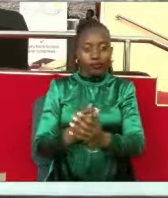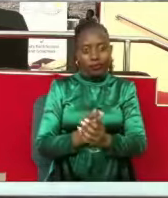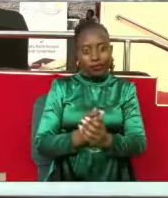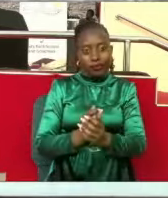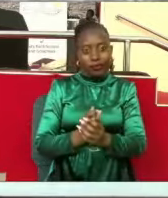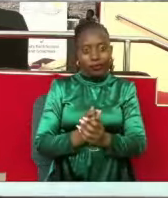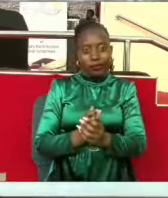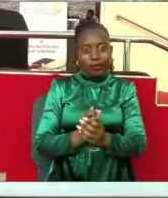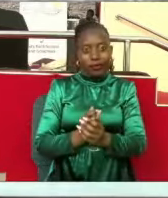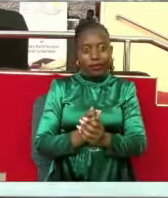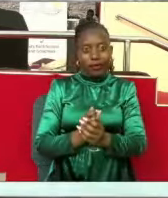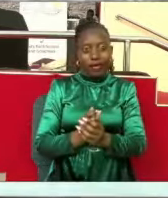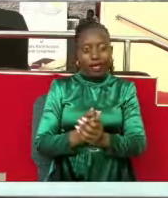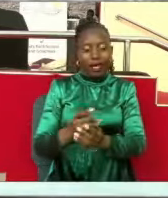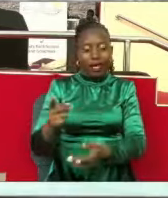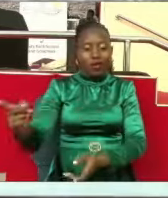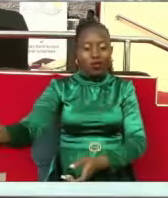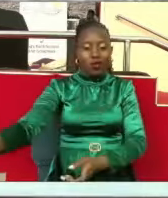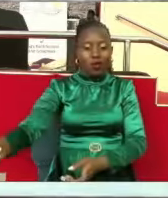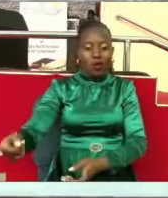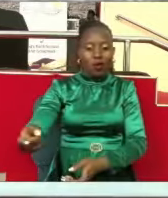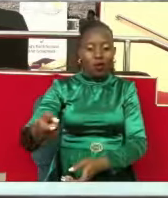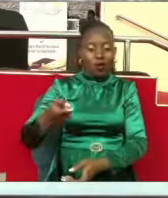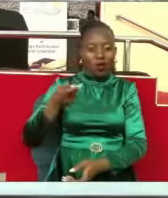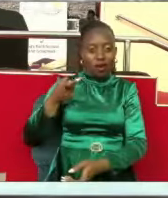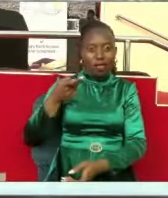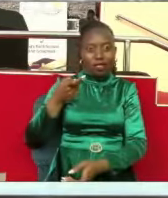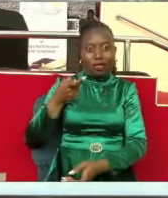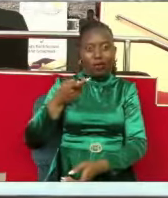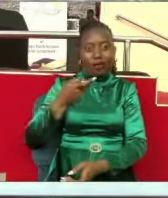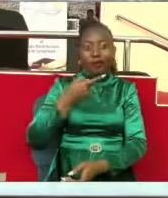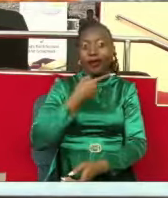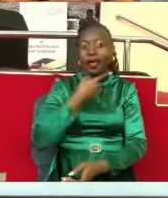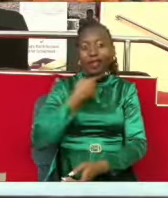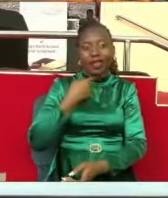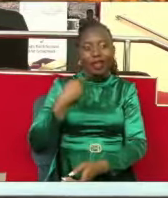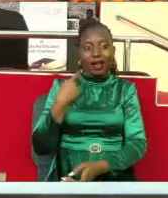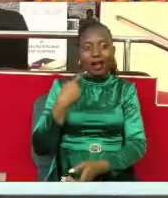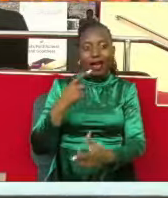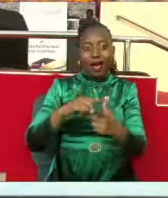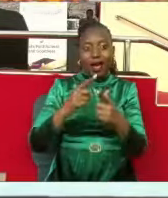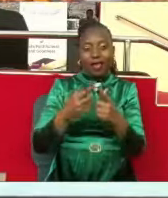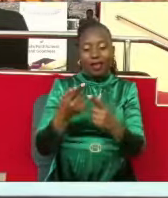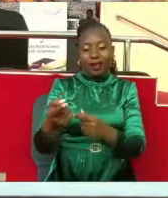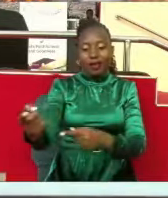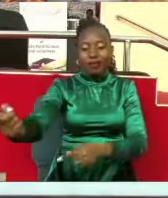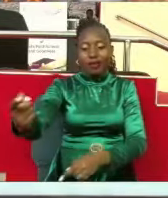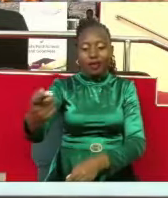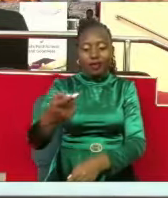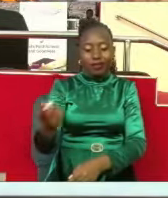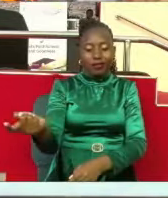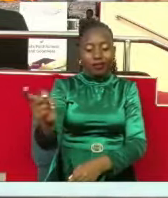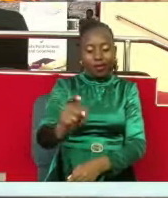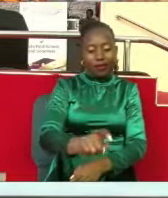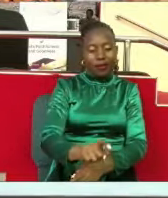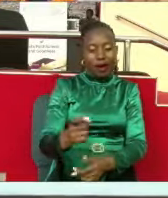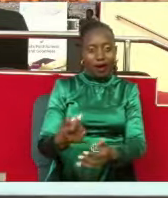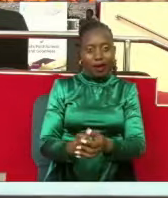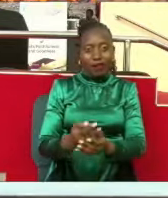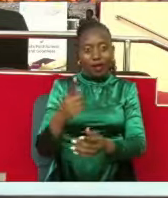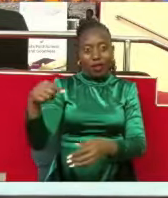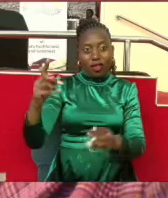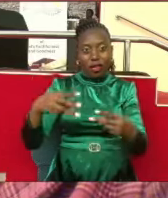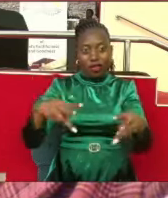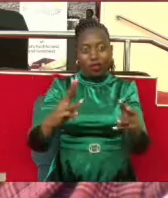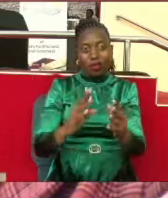Get hold of the sheep by the neck. Na ashike katika shingo. And pull it back na on the way. Awarejeshe katika njia. Praise the name